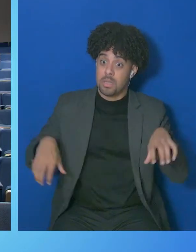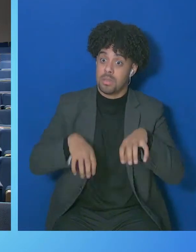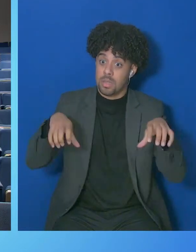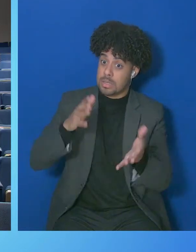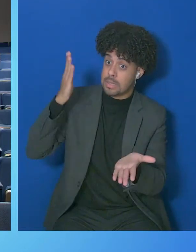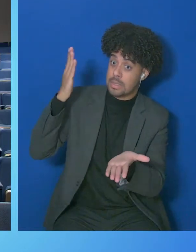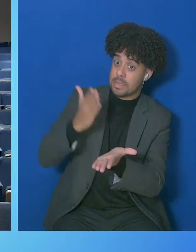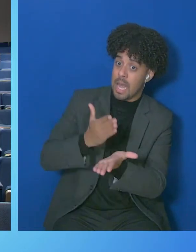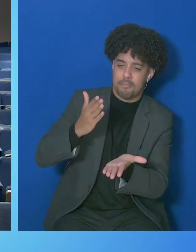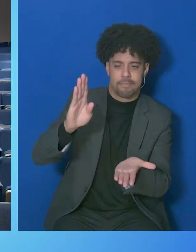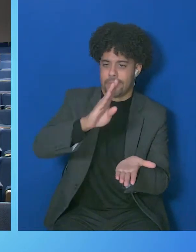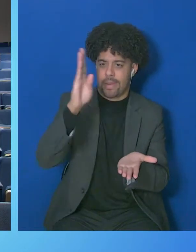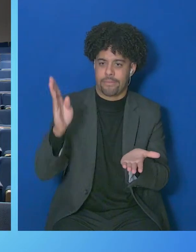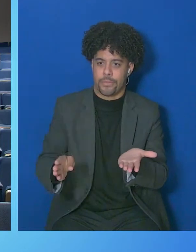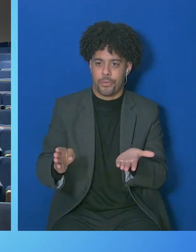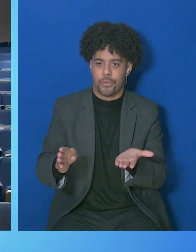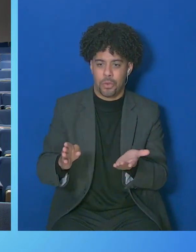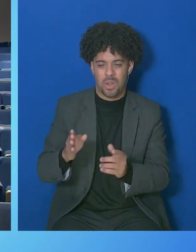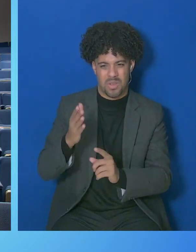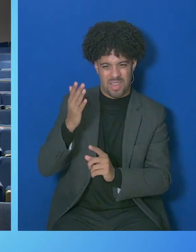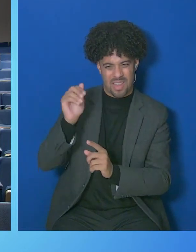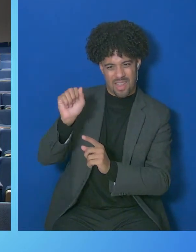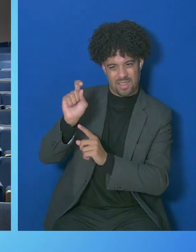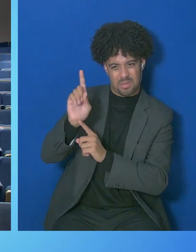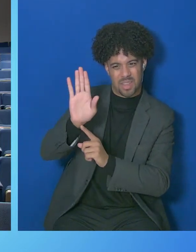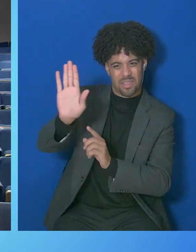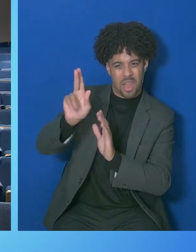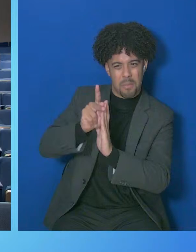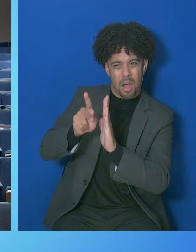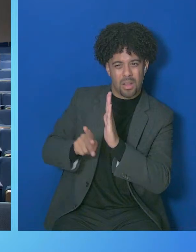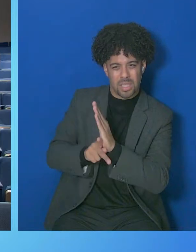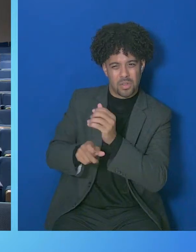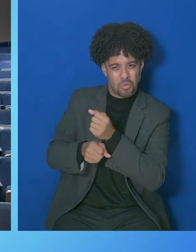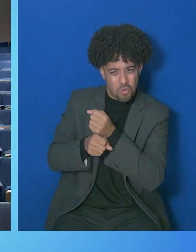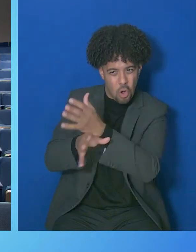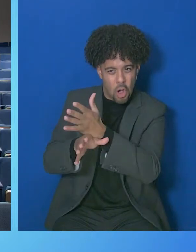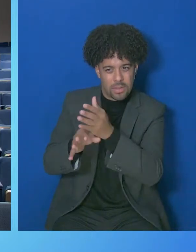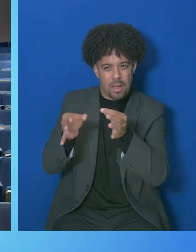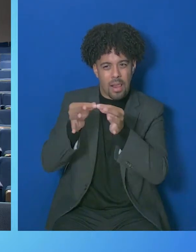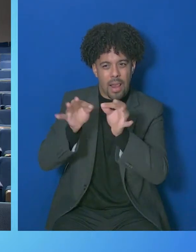has a policy that is causing language deprivation, which means that